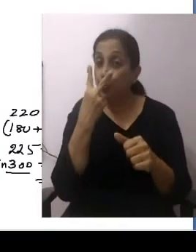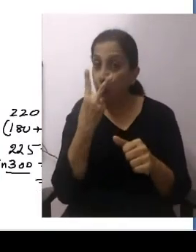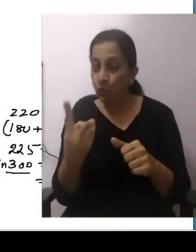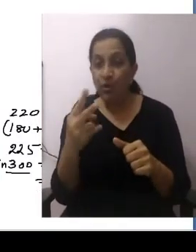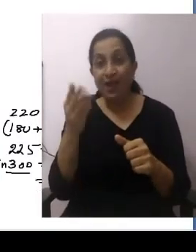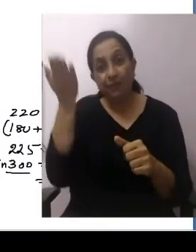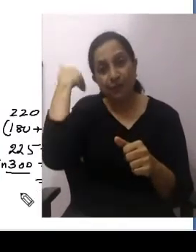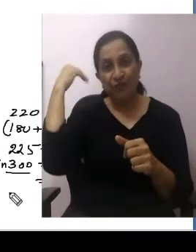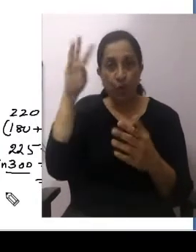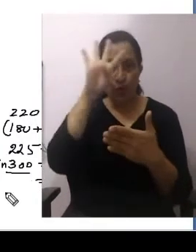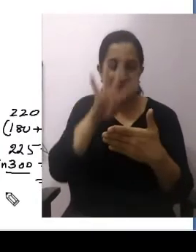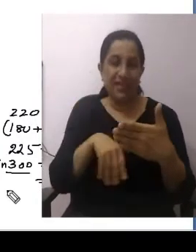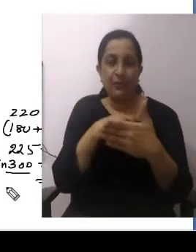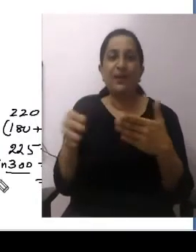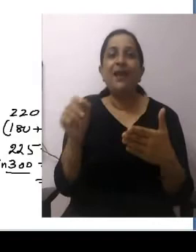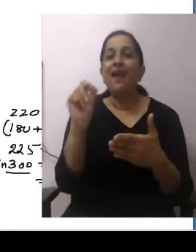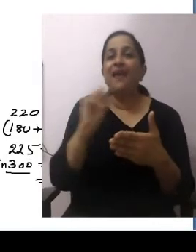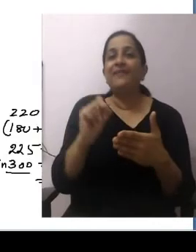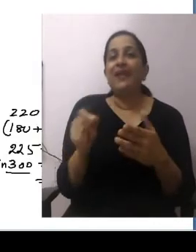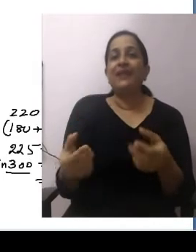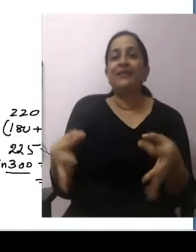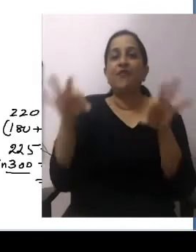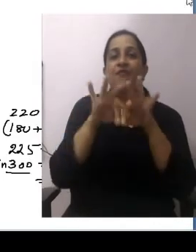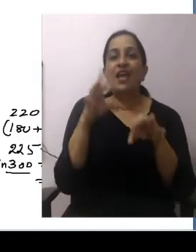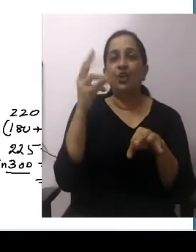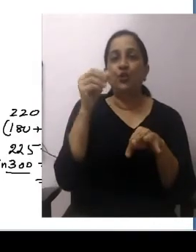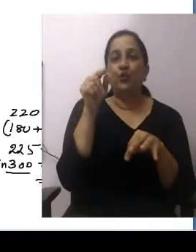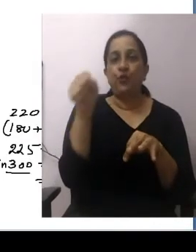you have to put from the table.